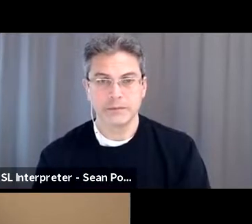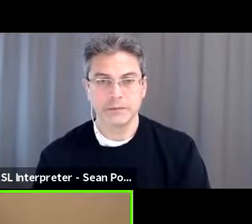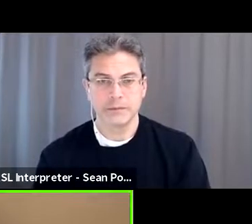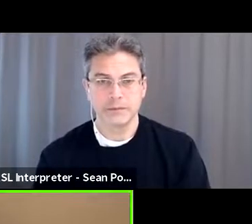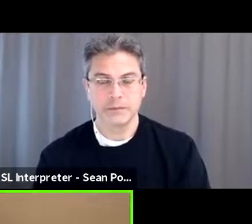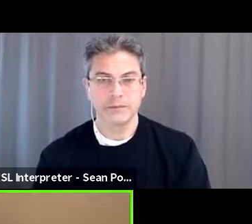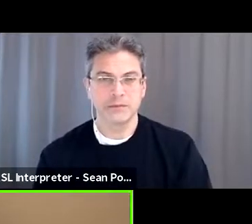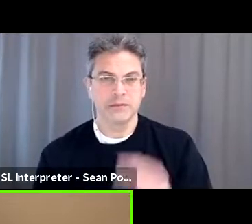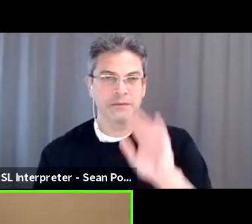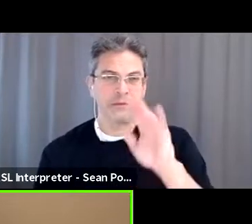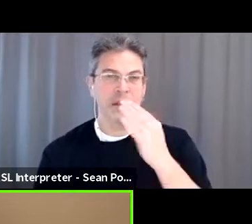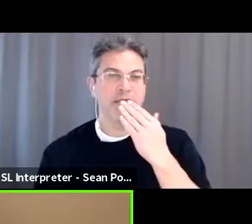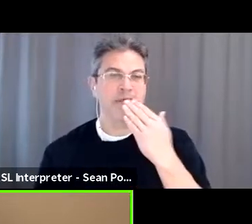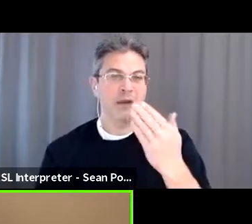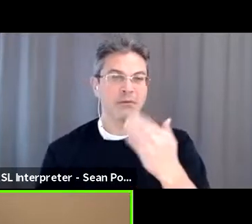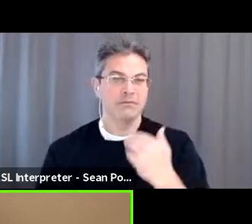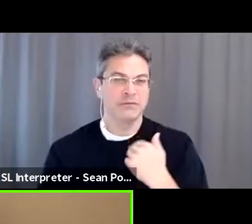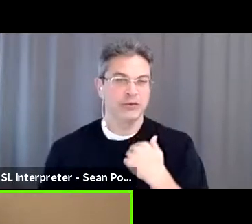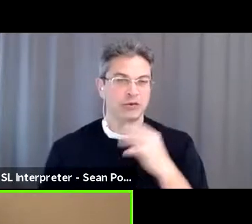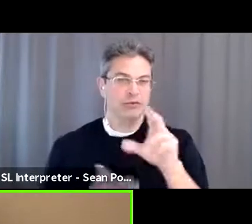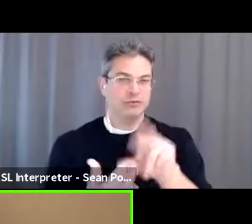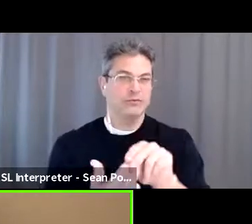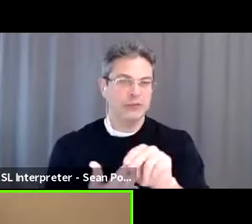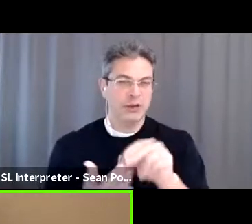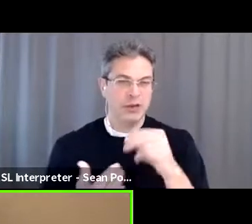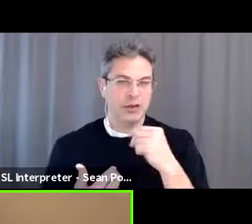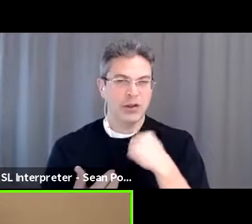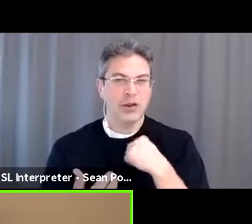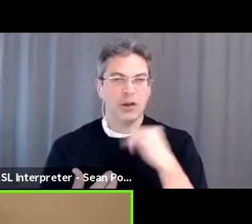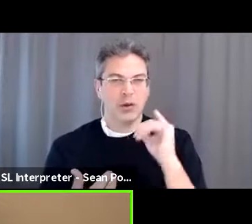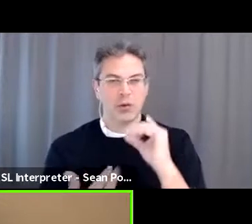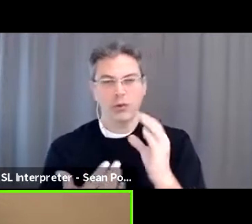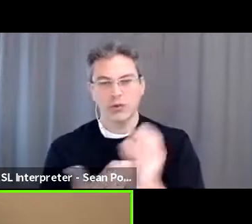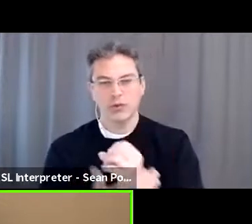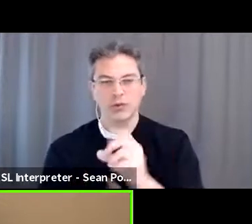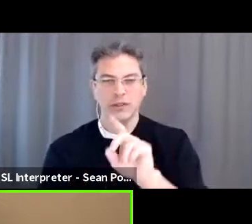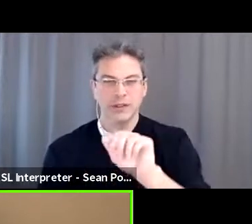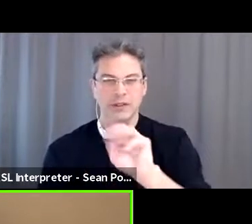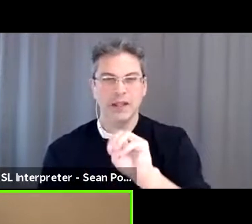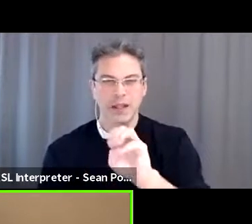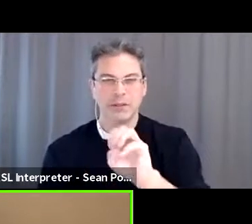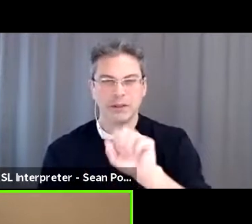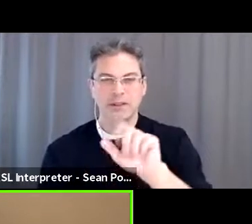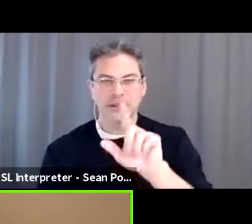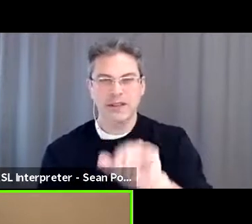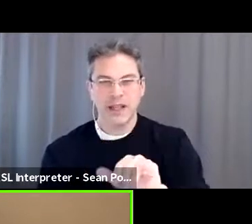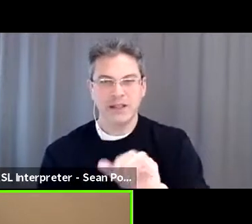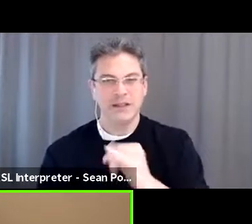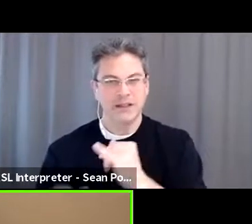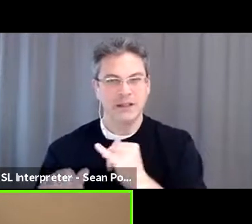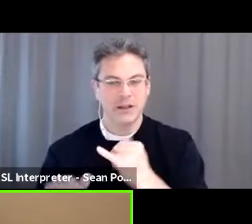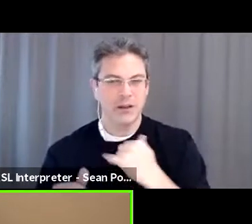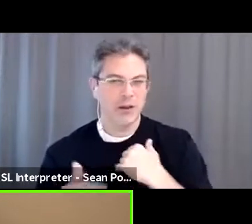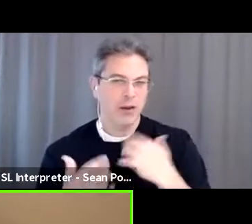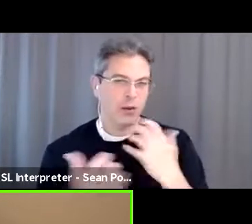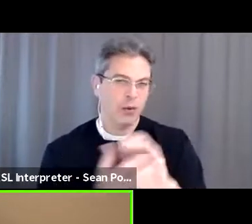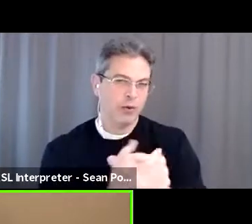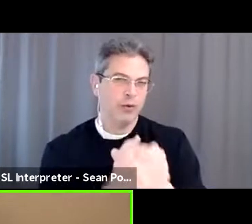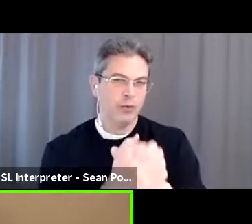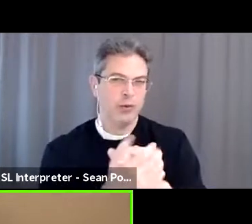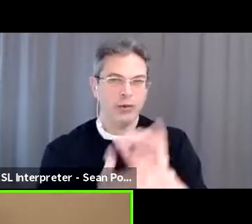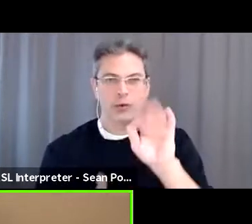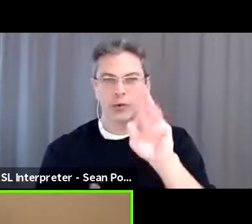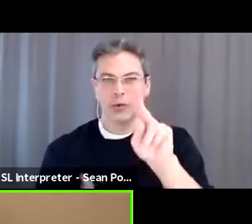Thank you. Maybe I'll just jump in. I also want to join my friend Dame Sally in warmly congratulating York